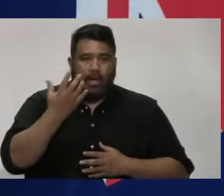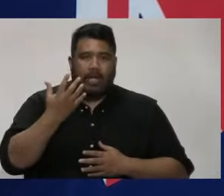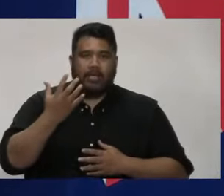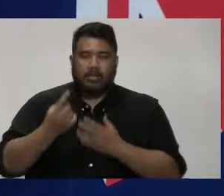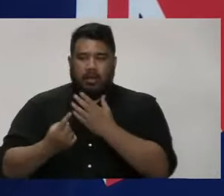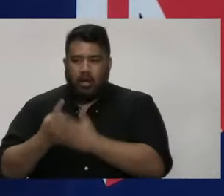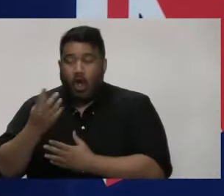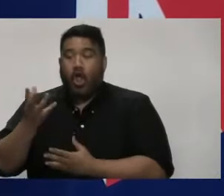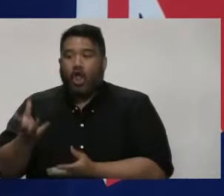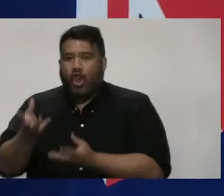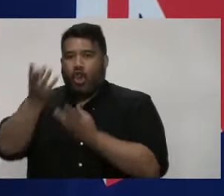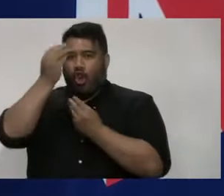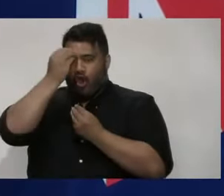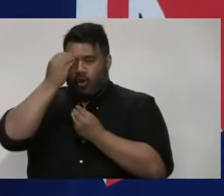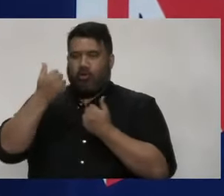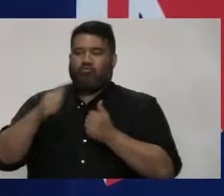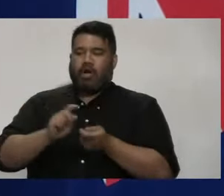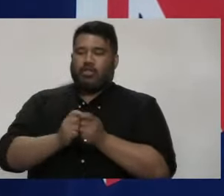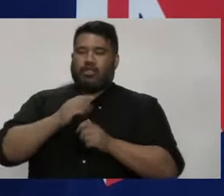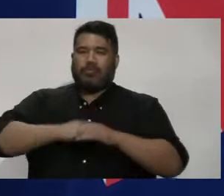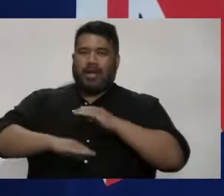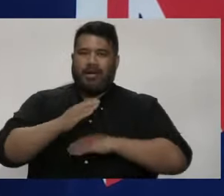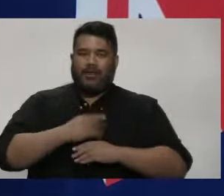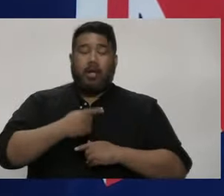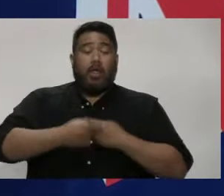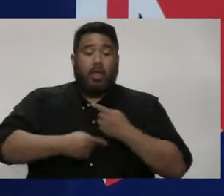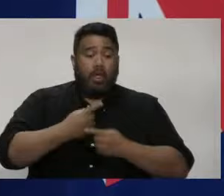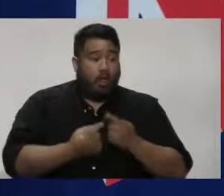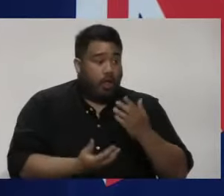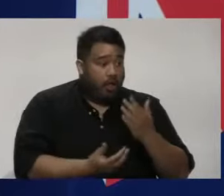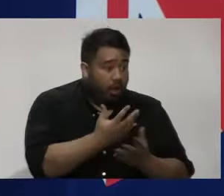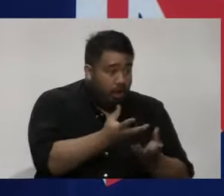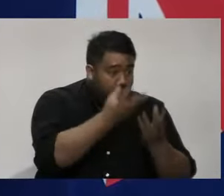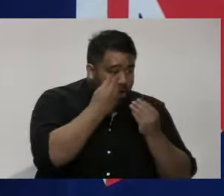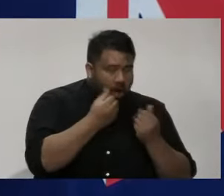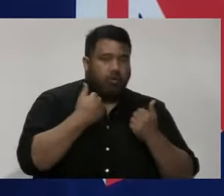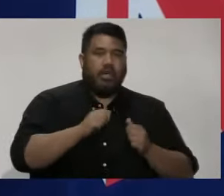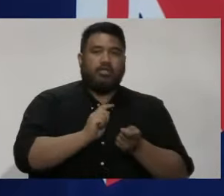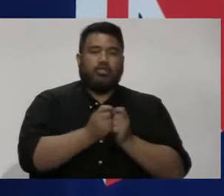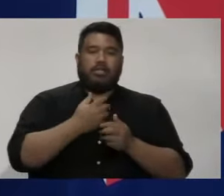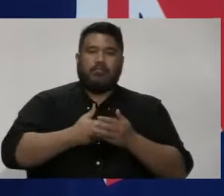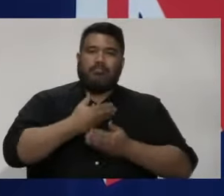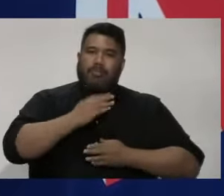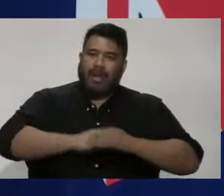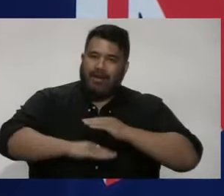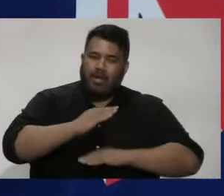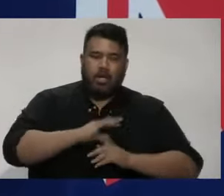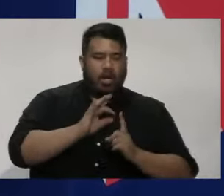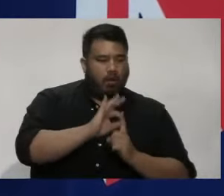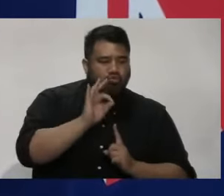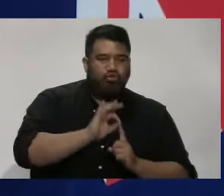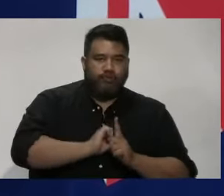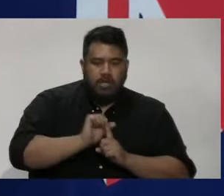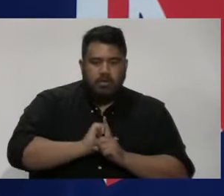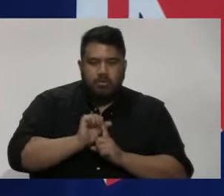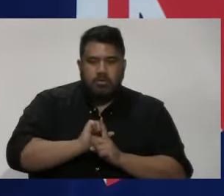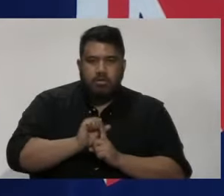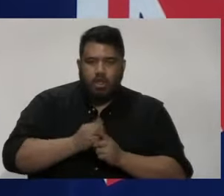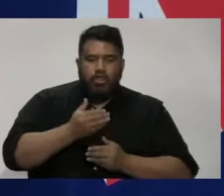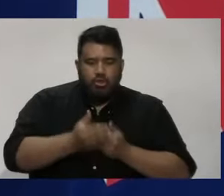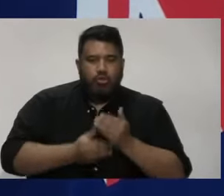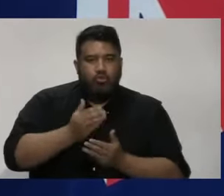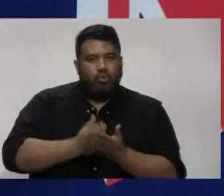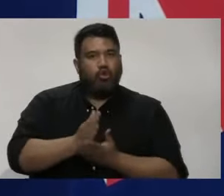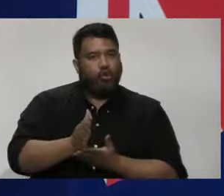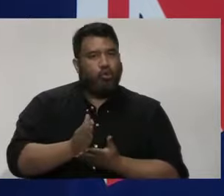that, and we are. But it is fair to say we've continued to learn lessons and make improvements all the way through COVID-19.